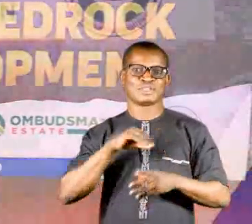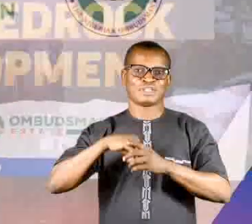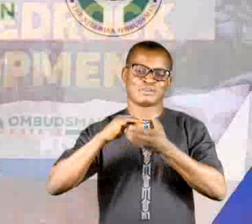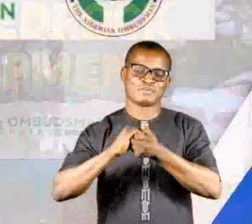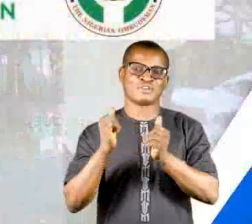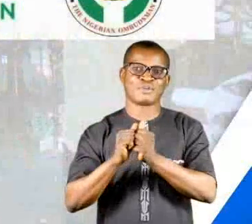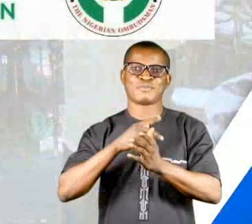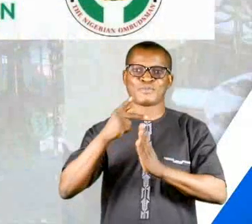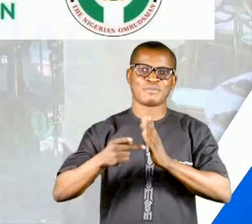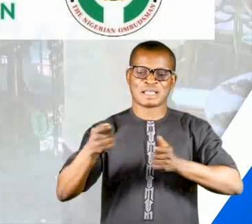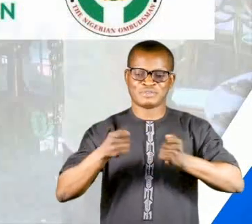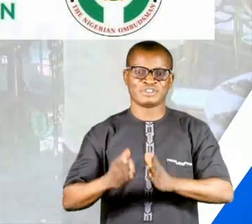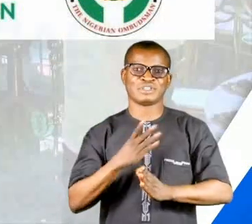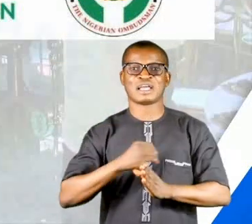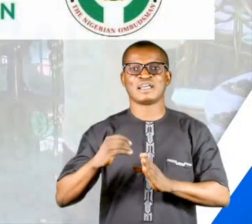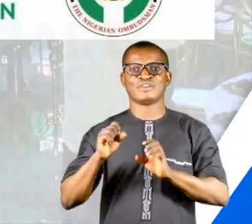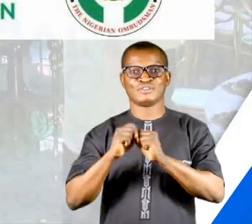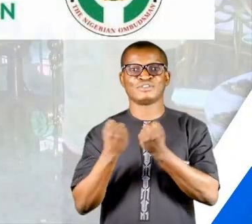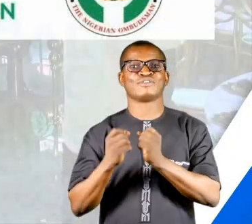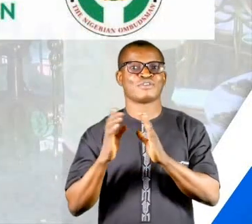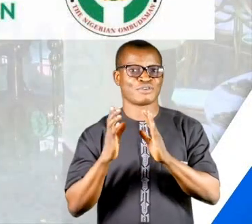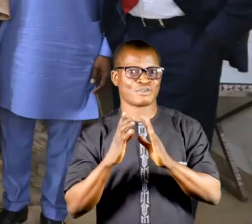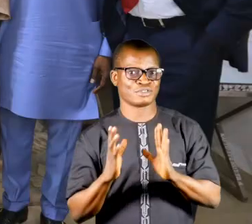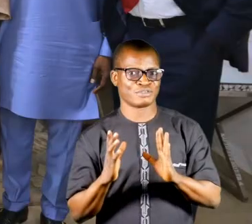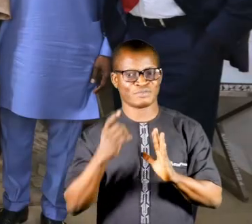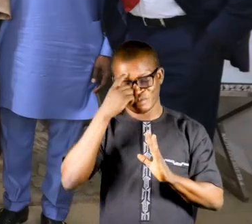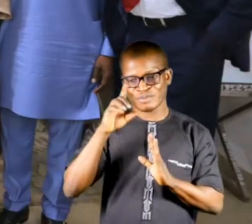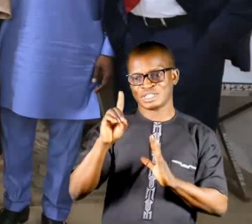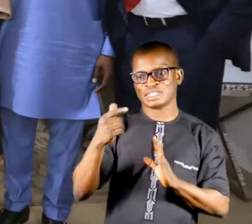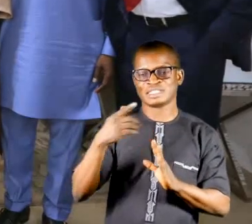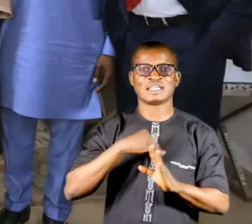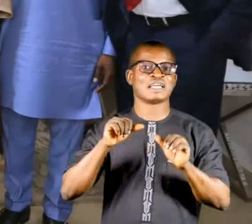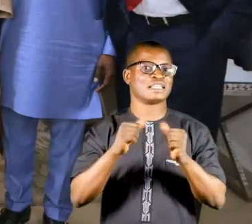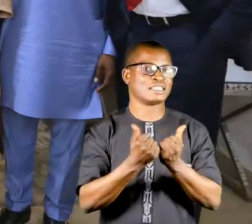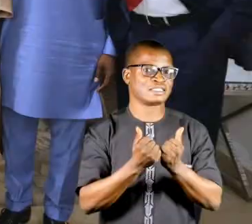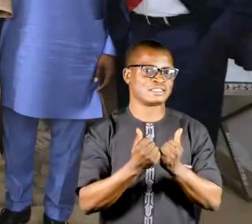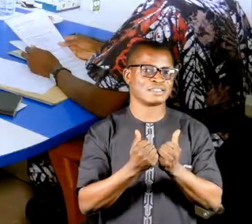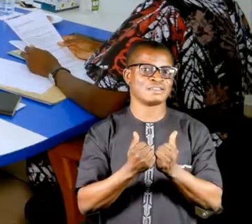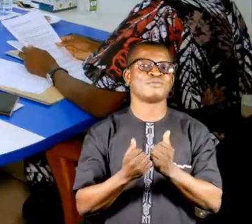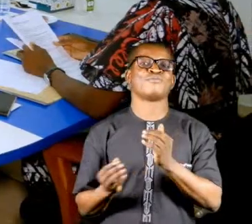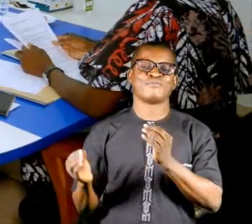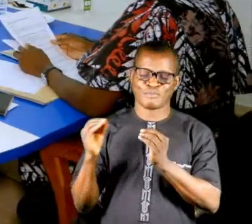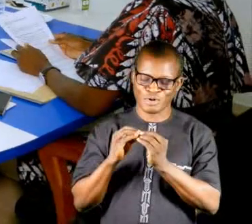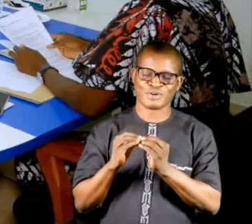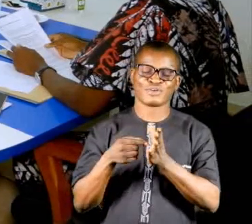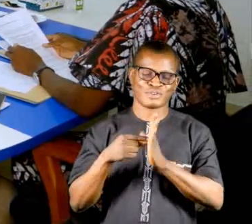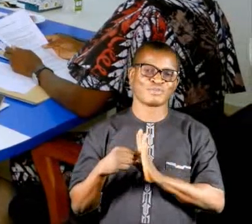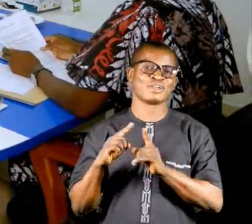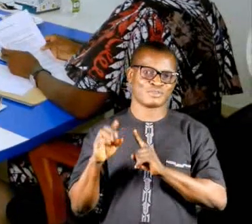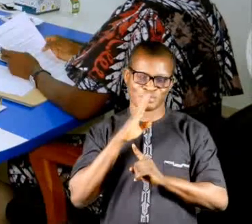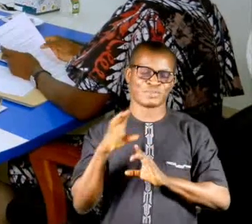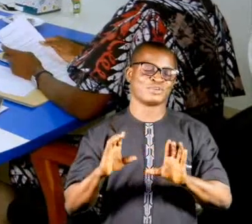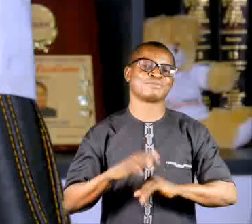in collaboration with the Public Administration and Social Consult. For the DG and the agency, there is more to be